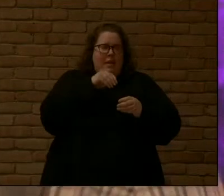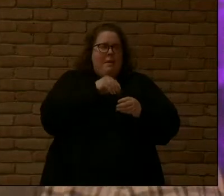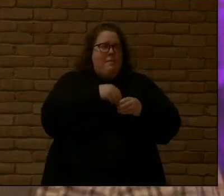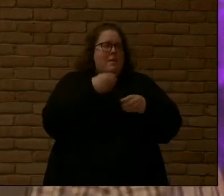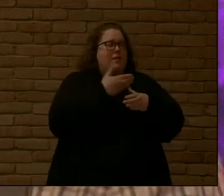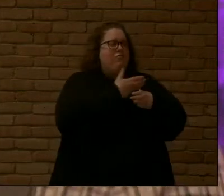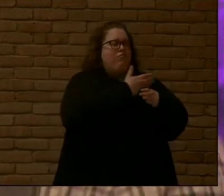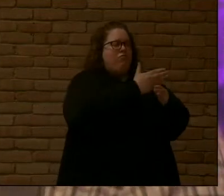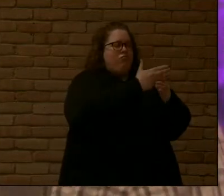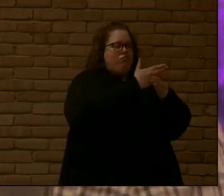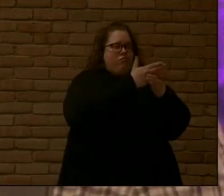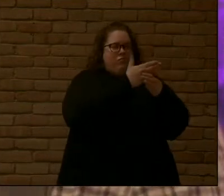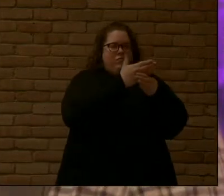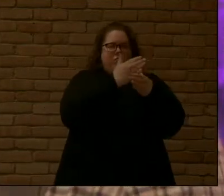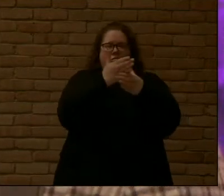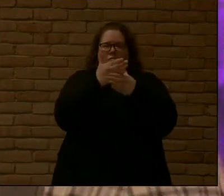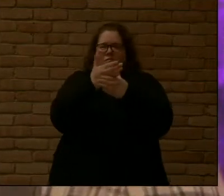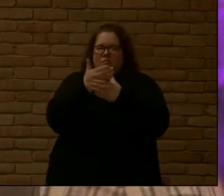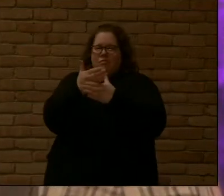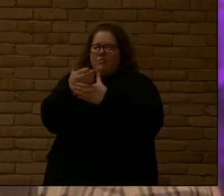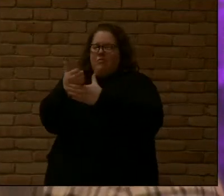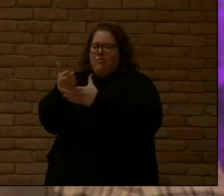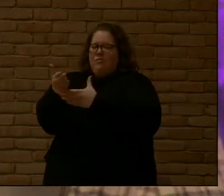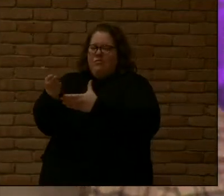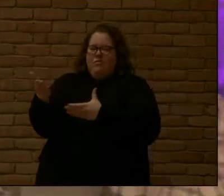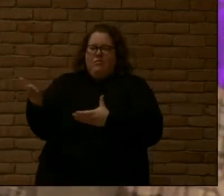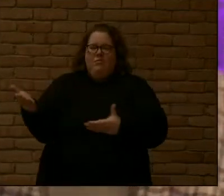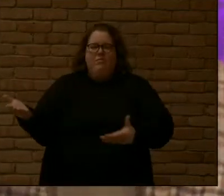magnified in me.